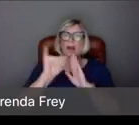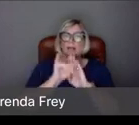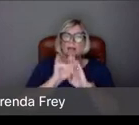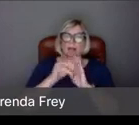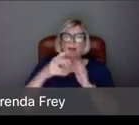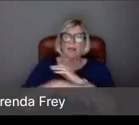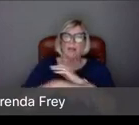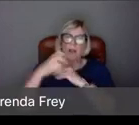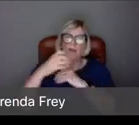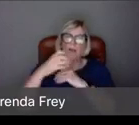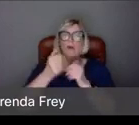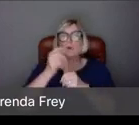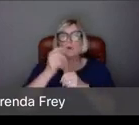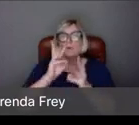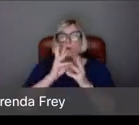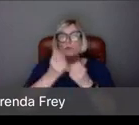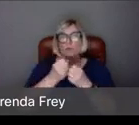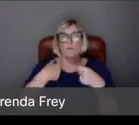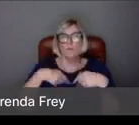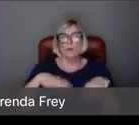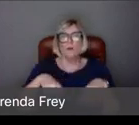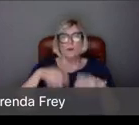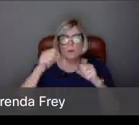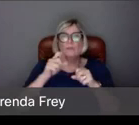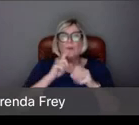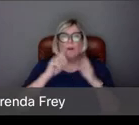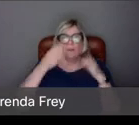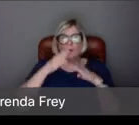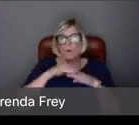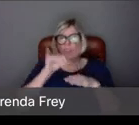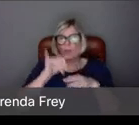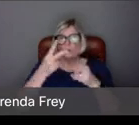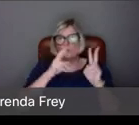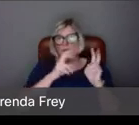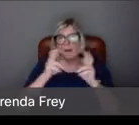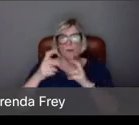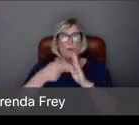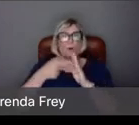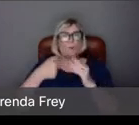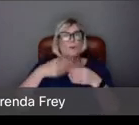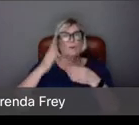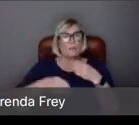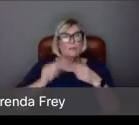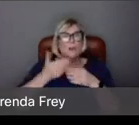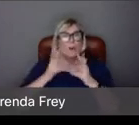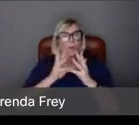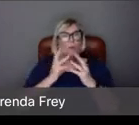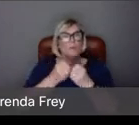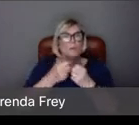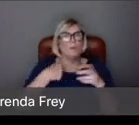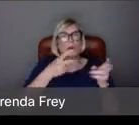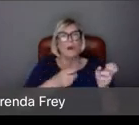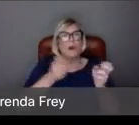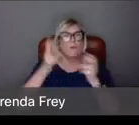so most of the workshops we have are focused on that. Once we finish our workshops, we then upload it